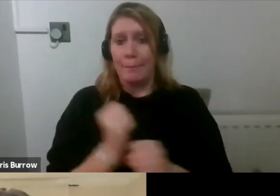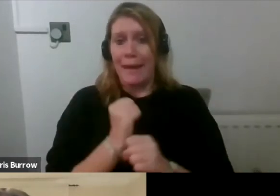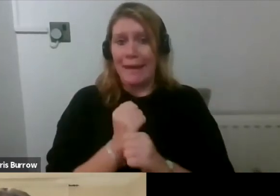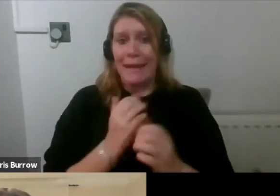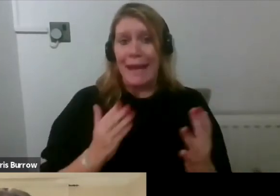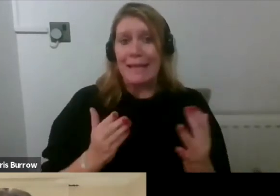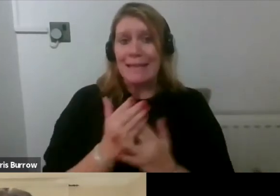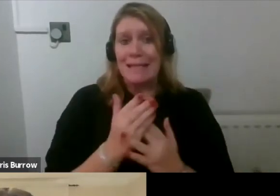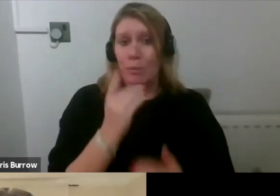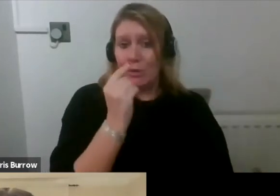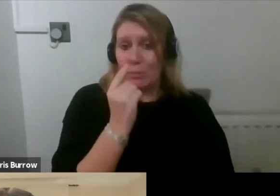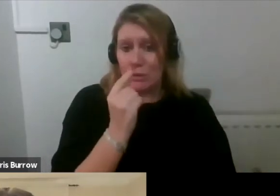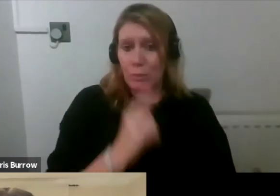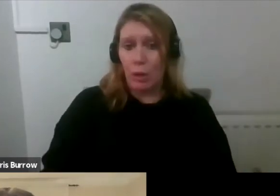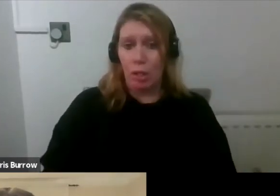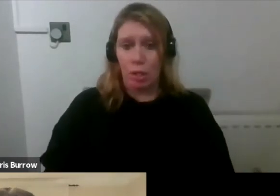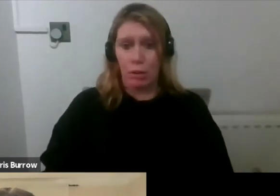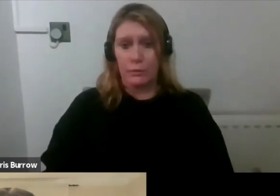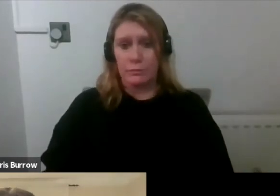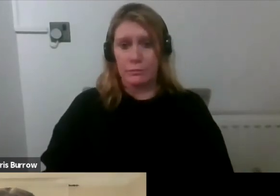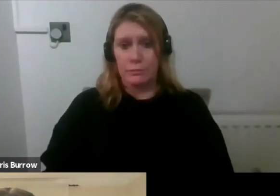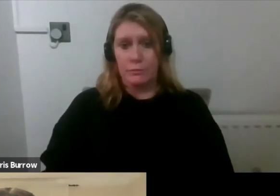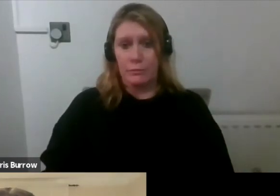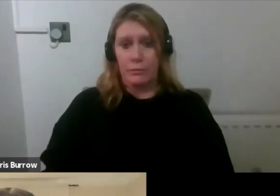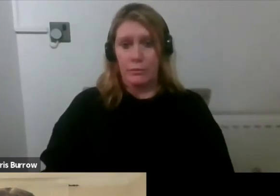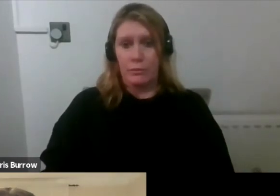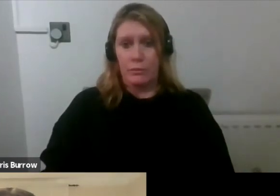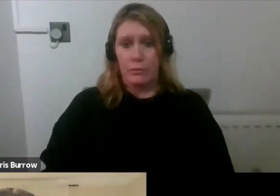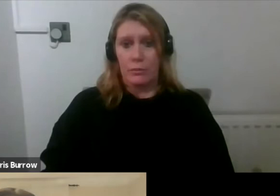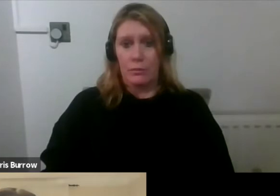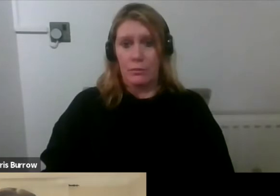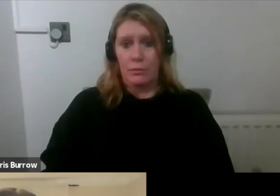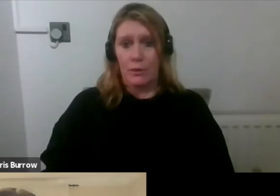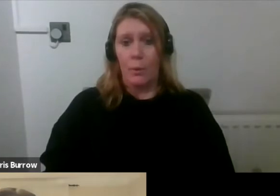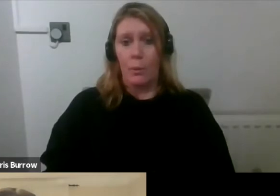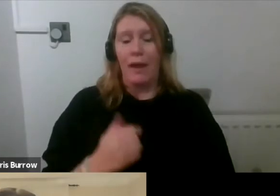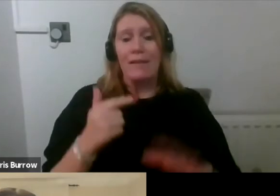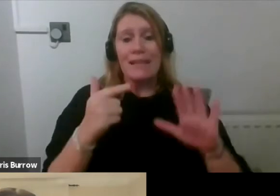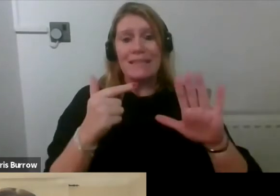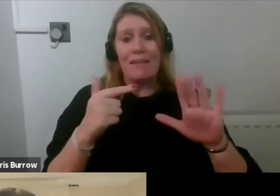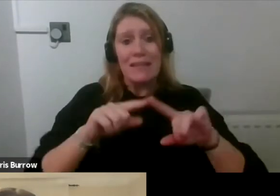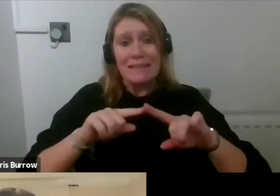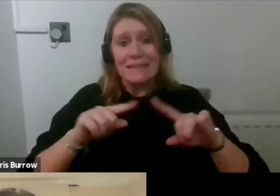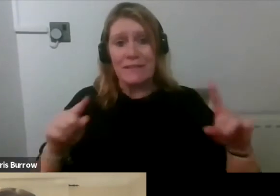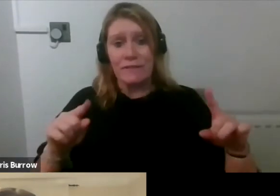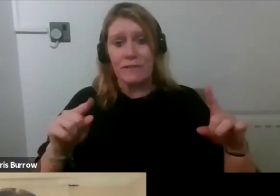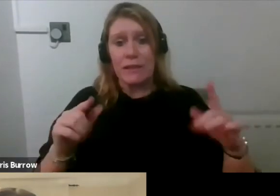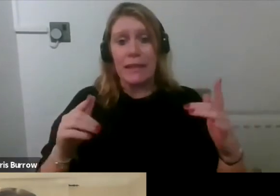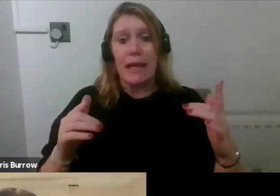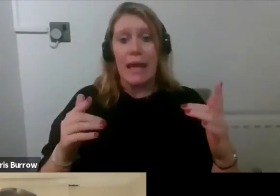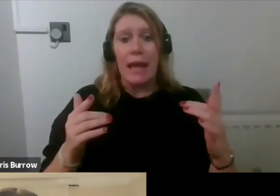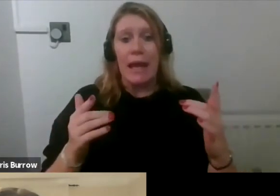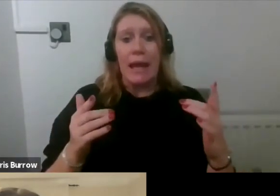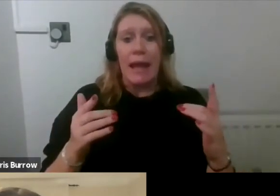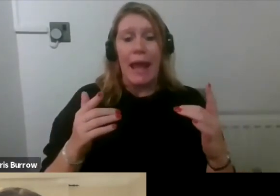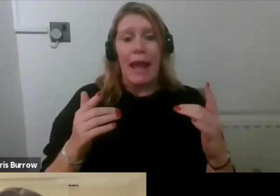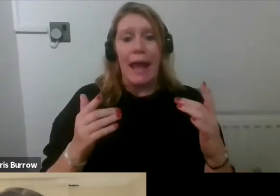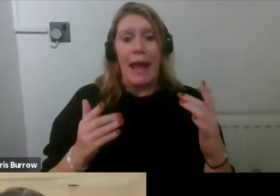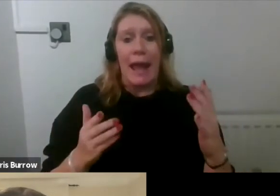possibly can. And we have 7 different accessible versions of the virtual tour